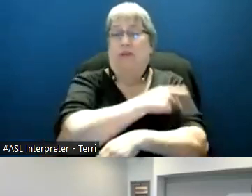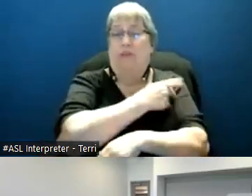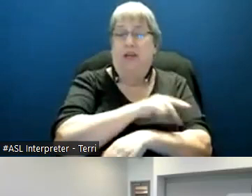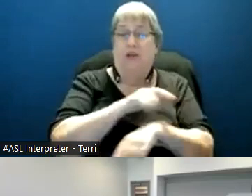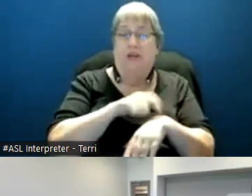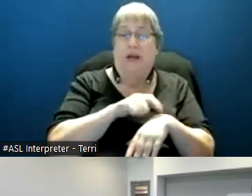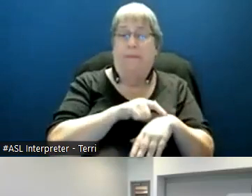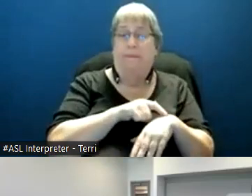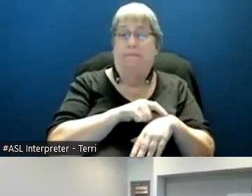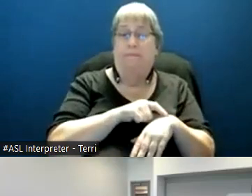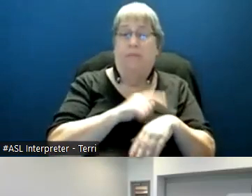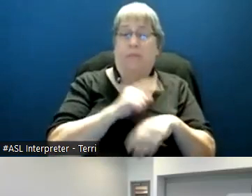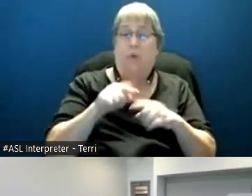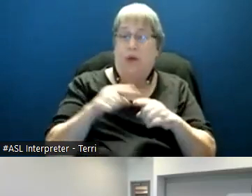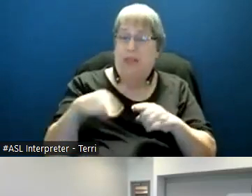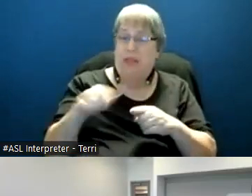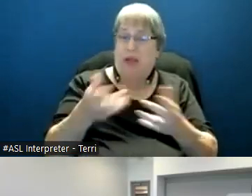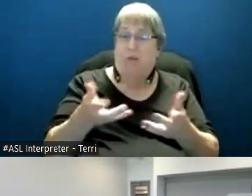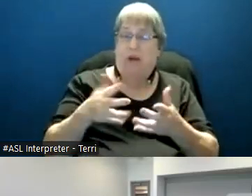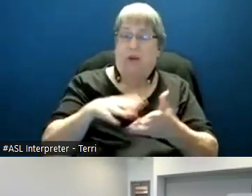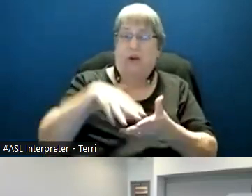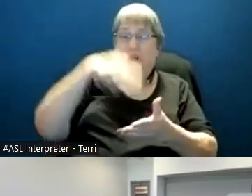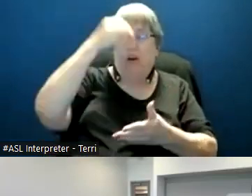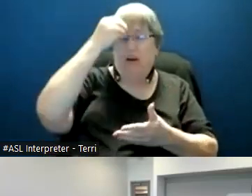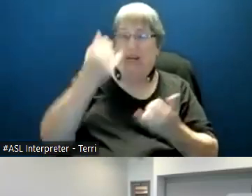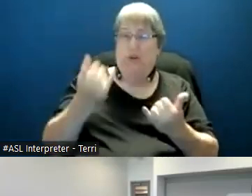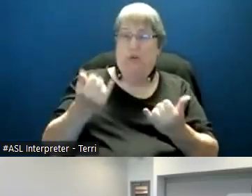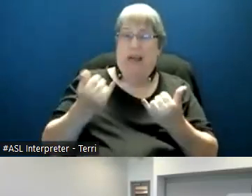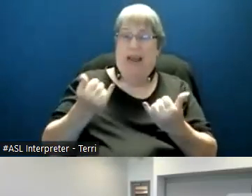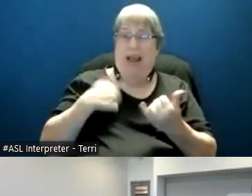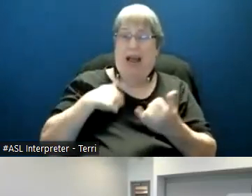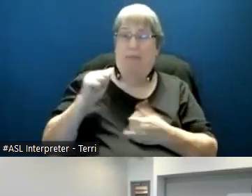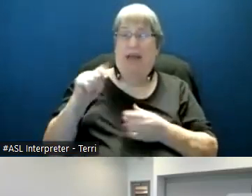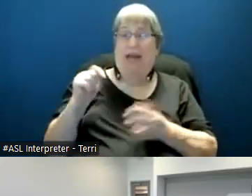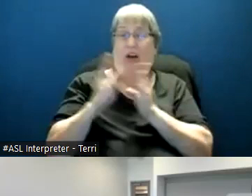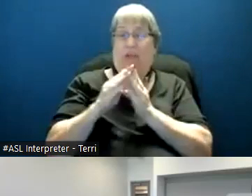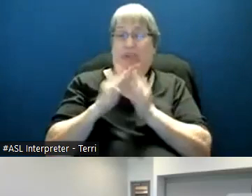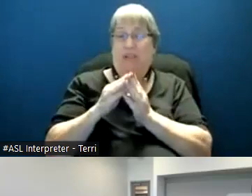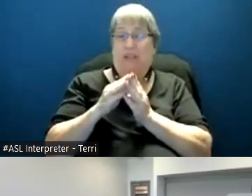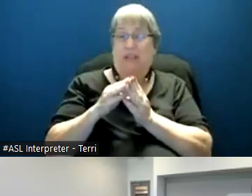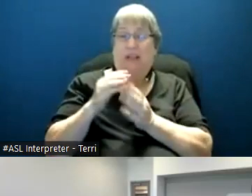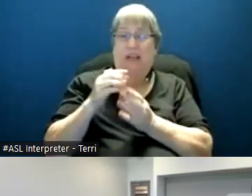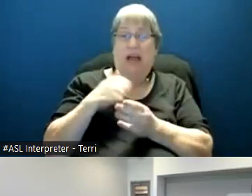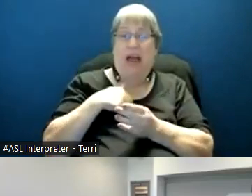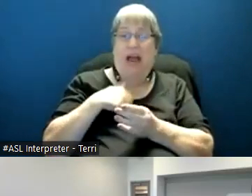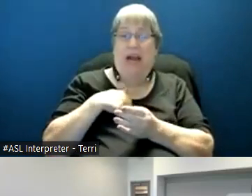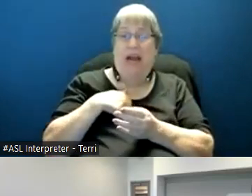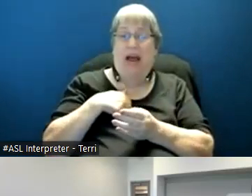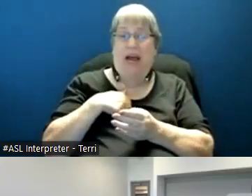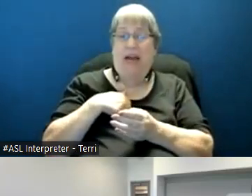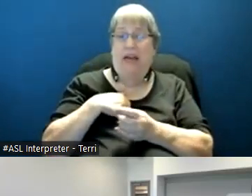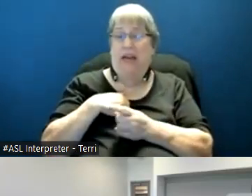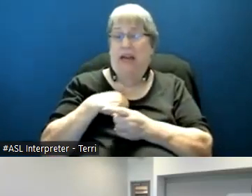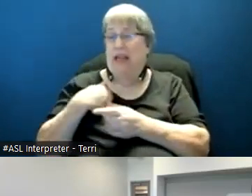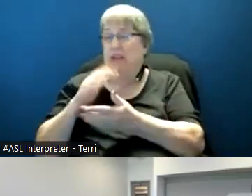health in the Rockies conference today, and I passed by the School of Public Health. They have a Latin